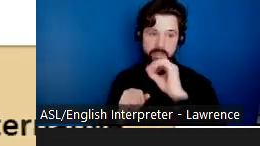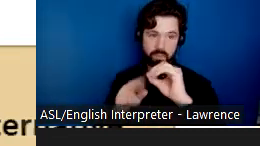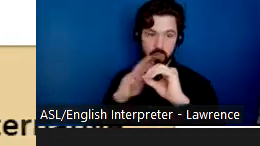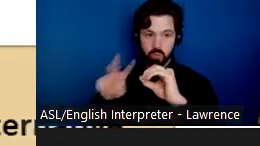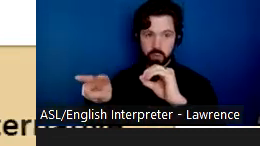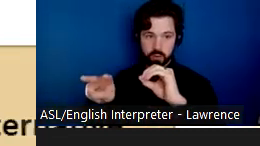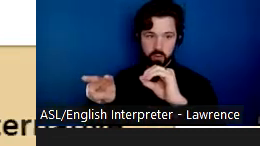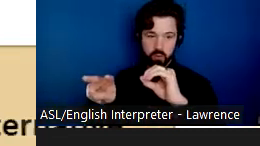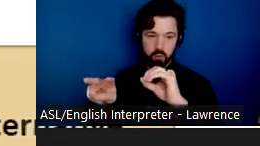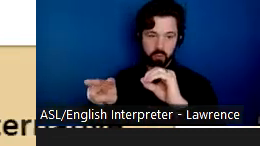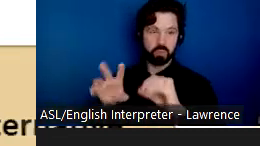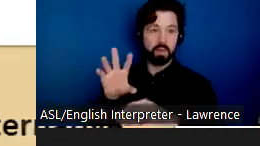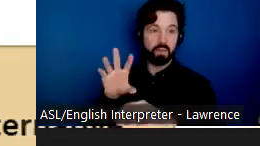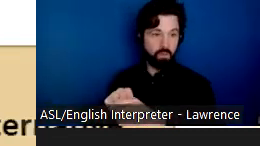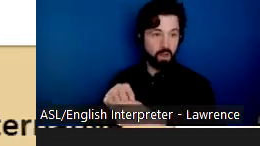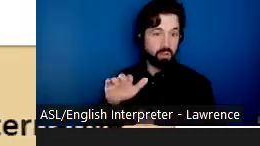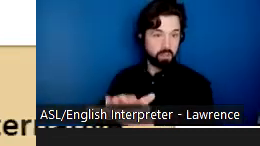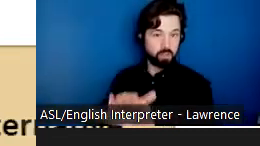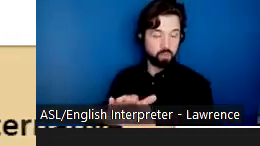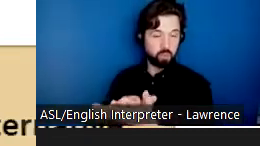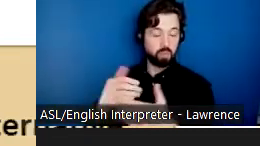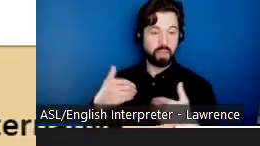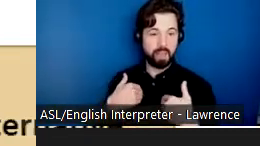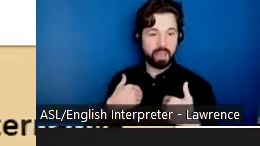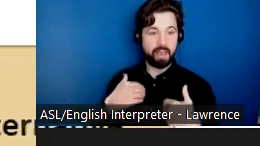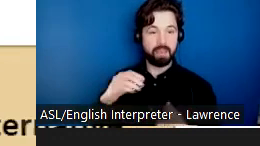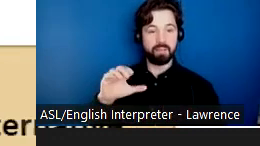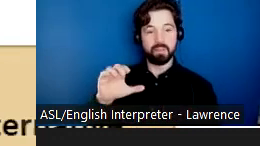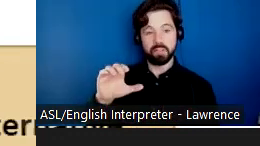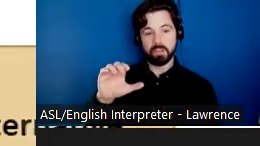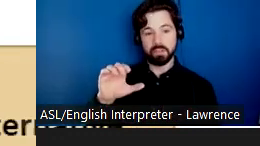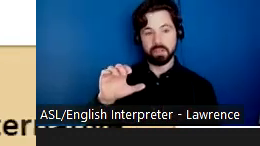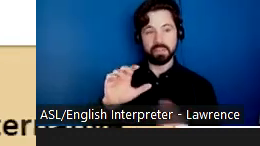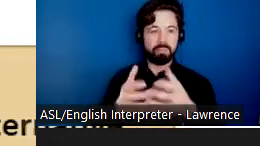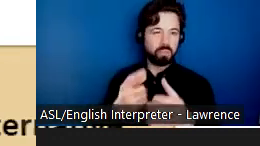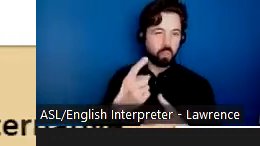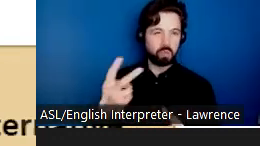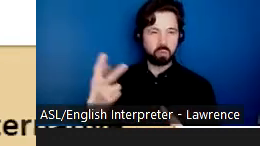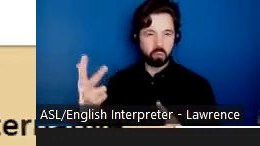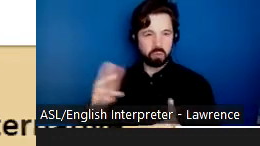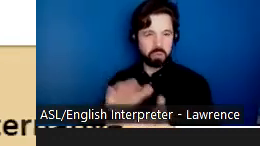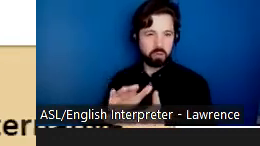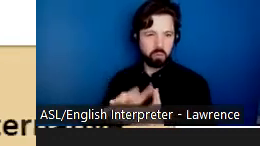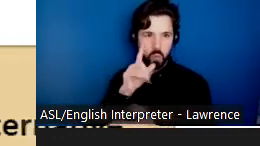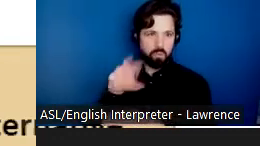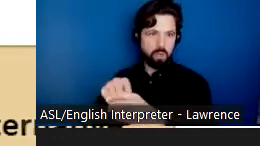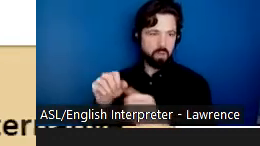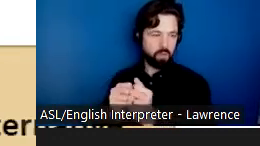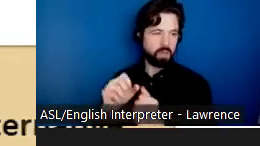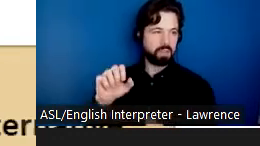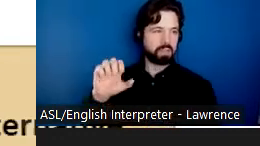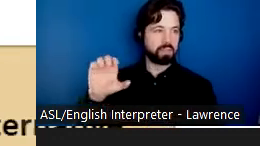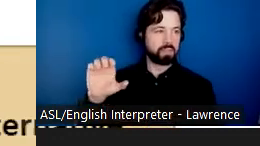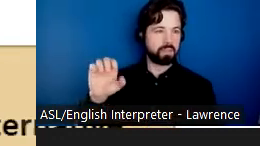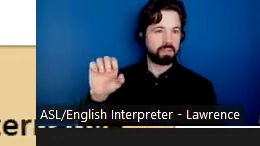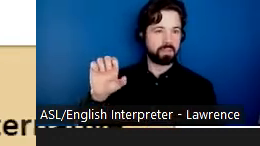who attend a CEP or Provision 1, 2, or 3 school. Now, a household can